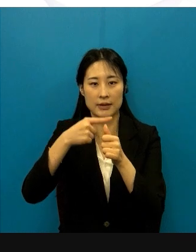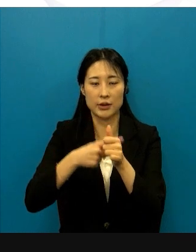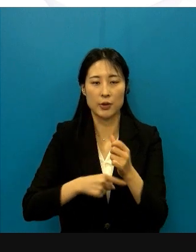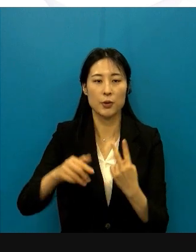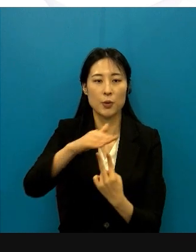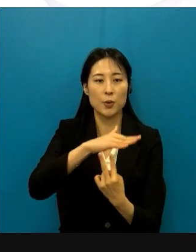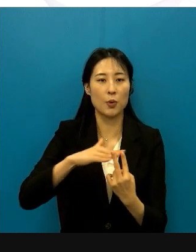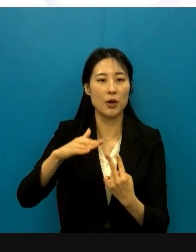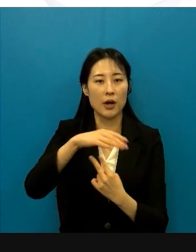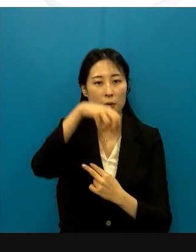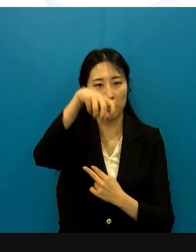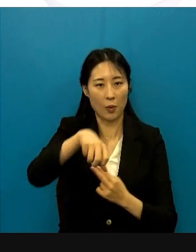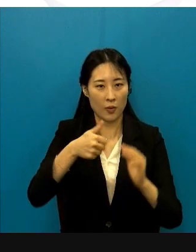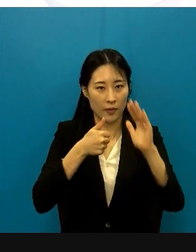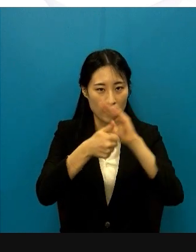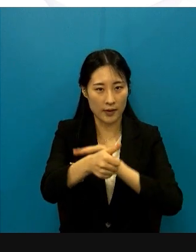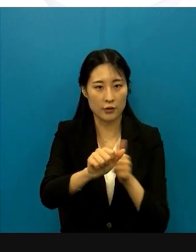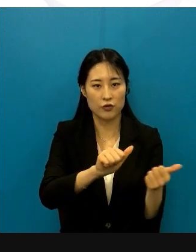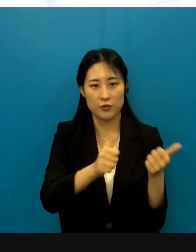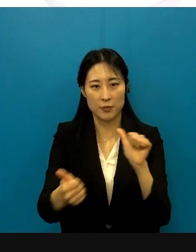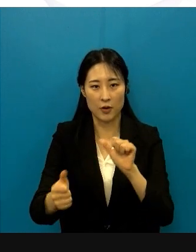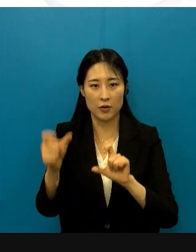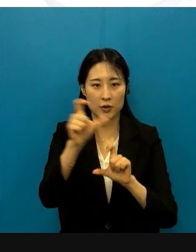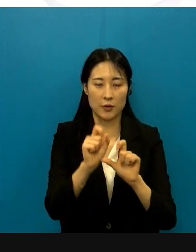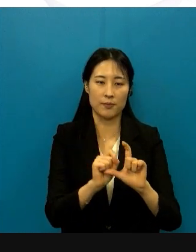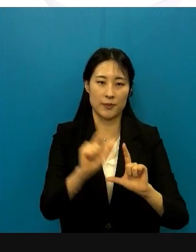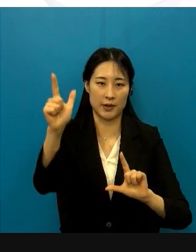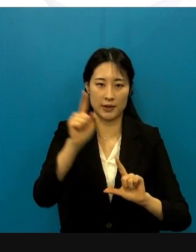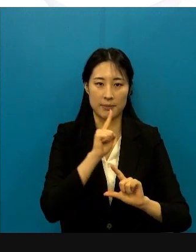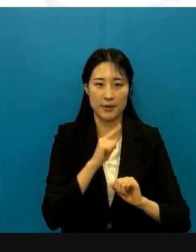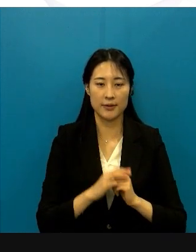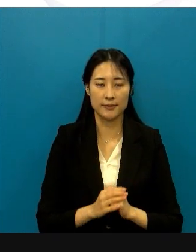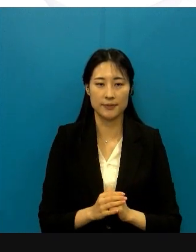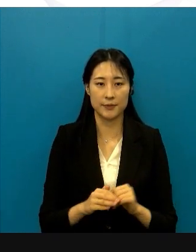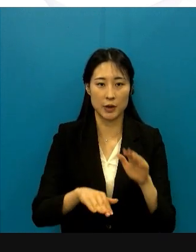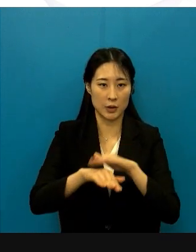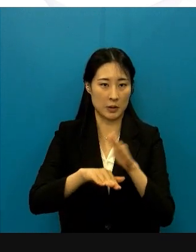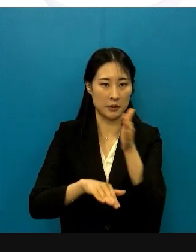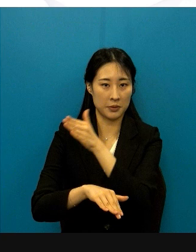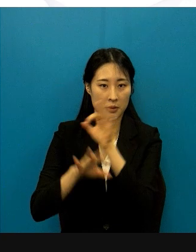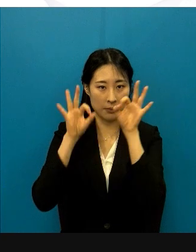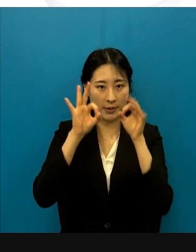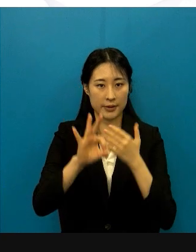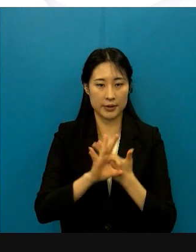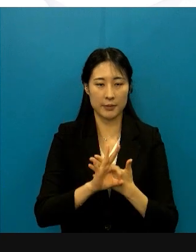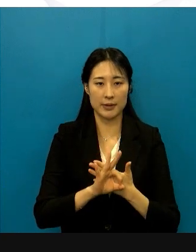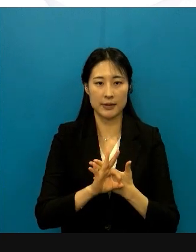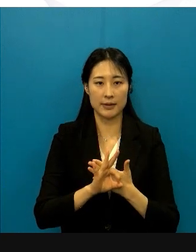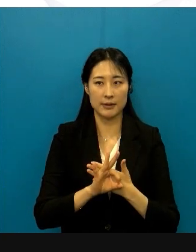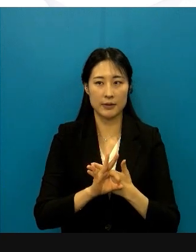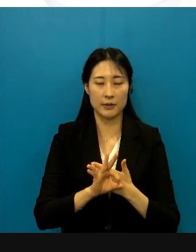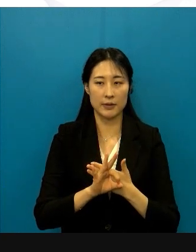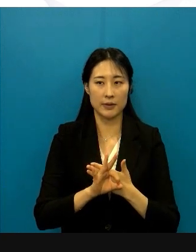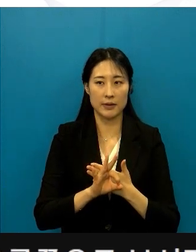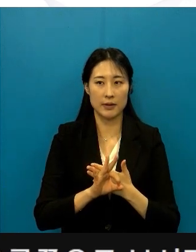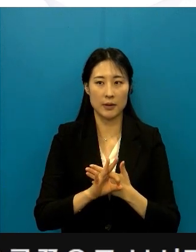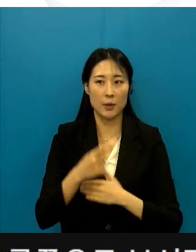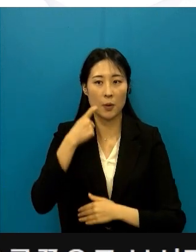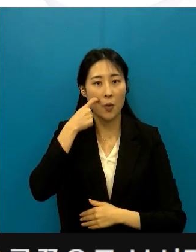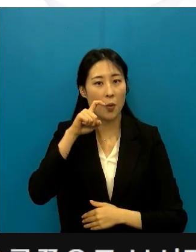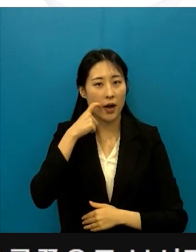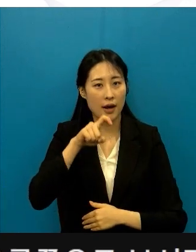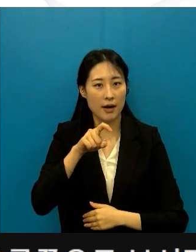the graphic, we can see the beige indicator growing. That is the percentage of those dying in a care